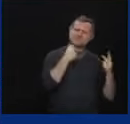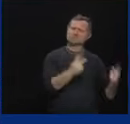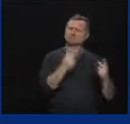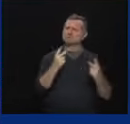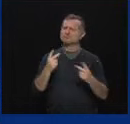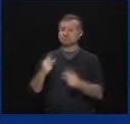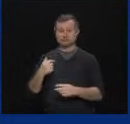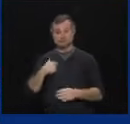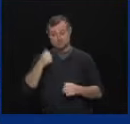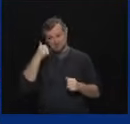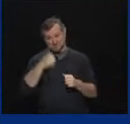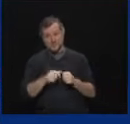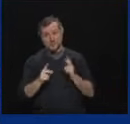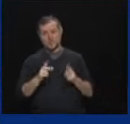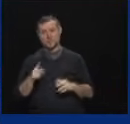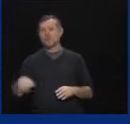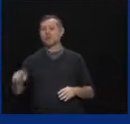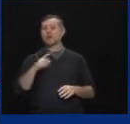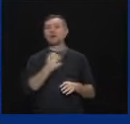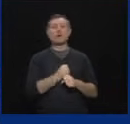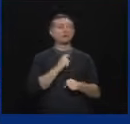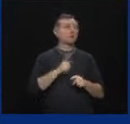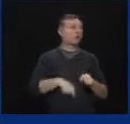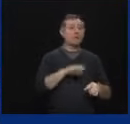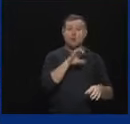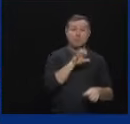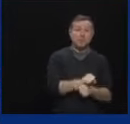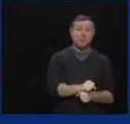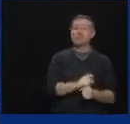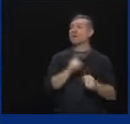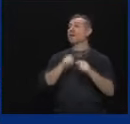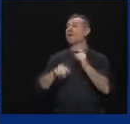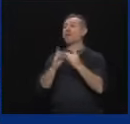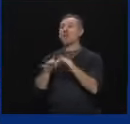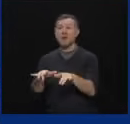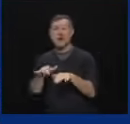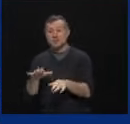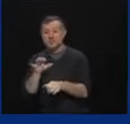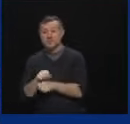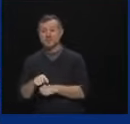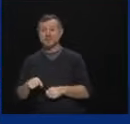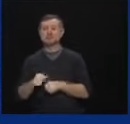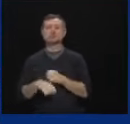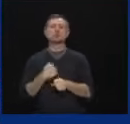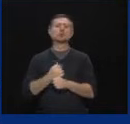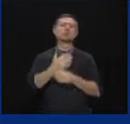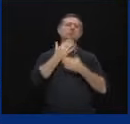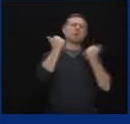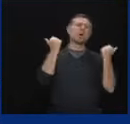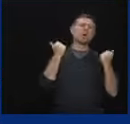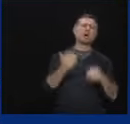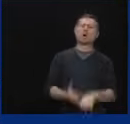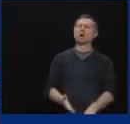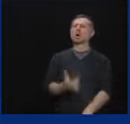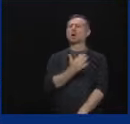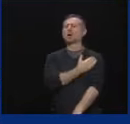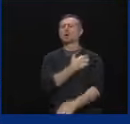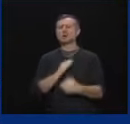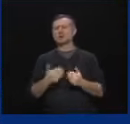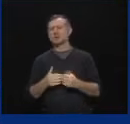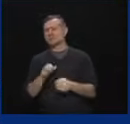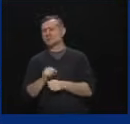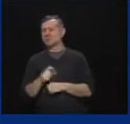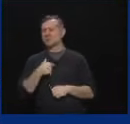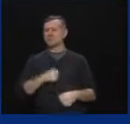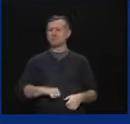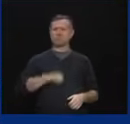having to travel great distance. We are in a far, far better place this year, and I'm really proud of that, that the workers who